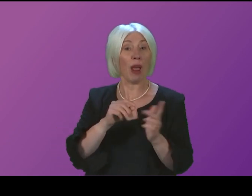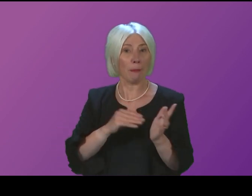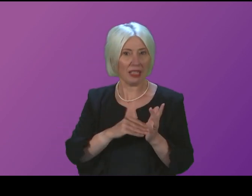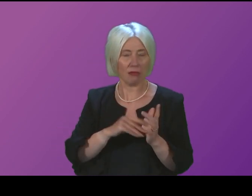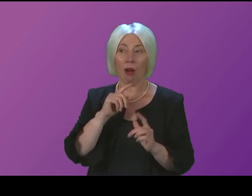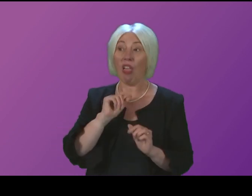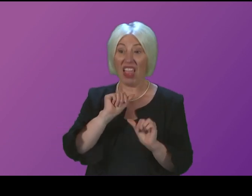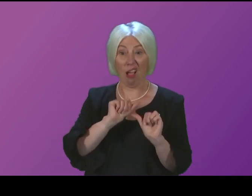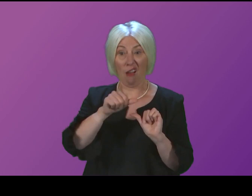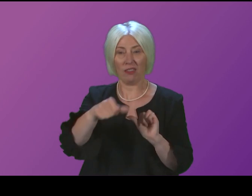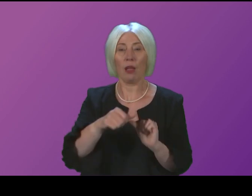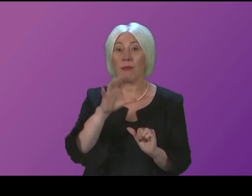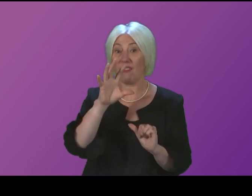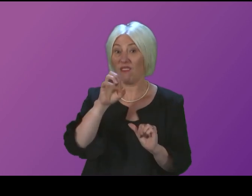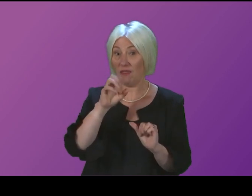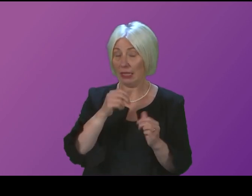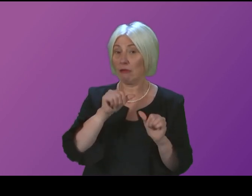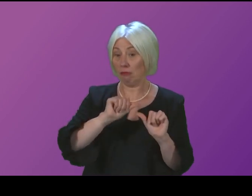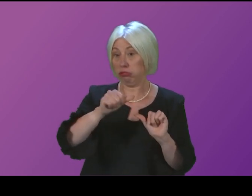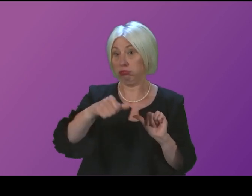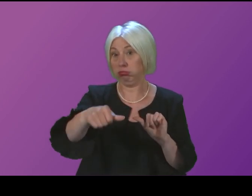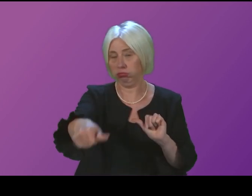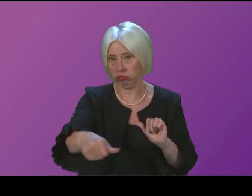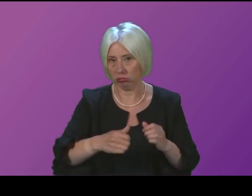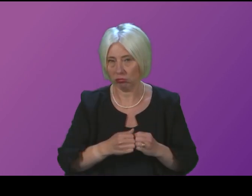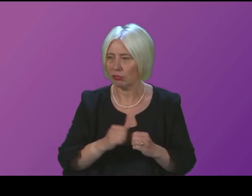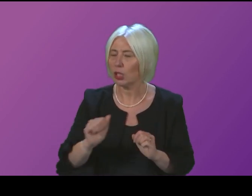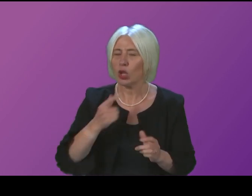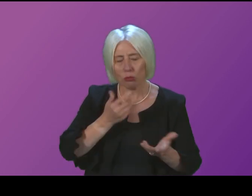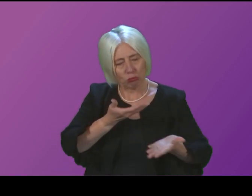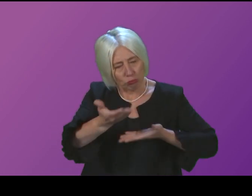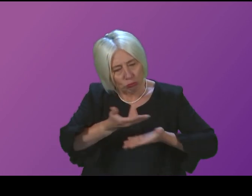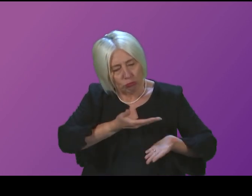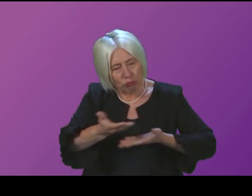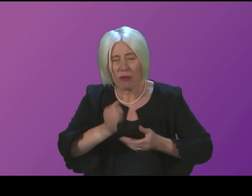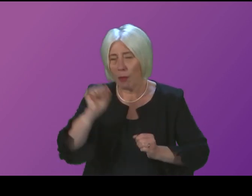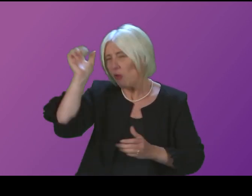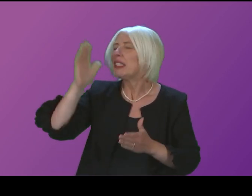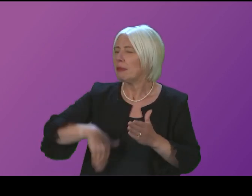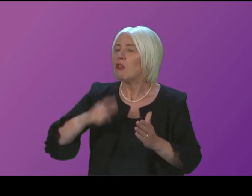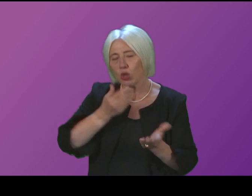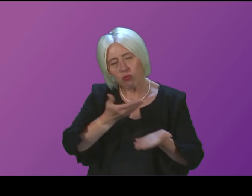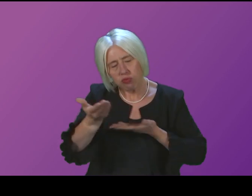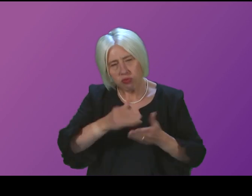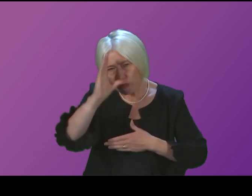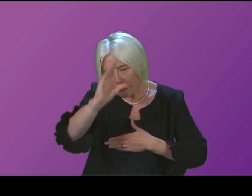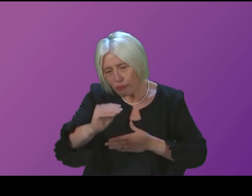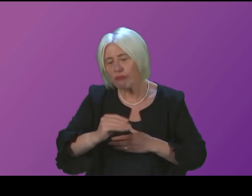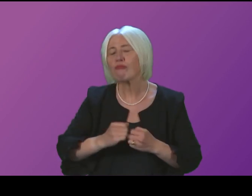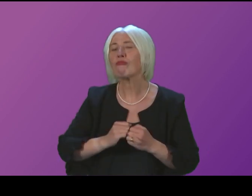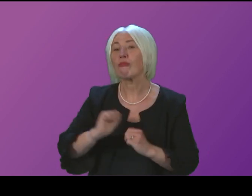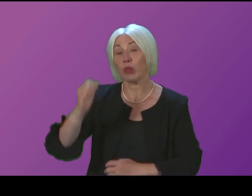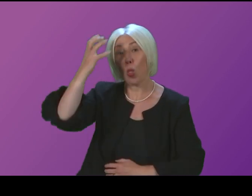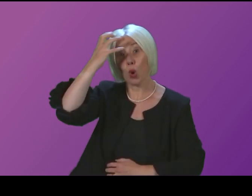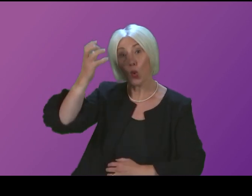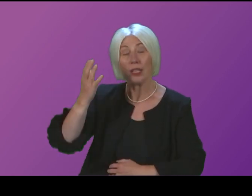15 political leaders, offering them a wealth of wise counsel from her long experience. From the Queen, who lived